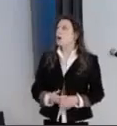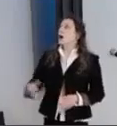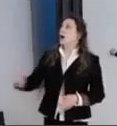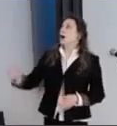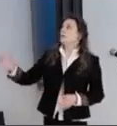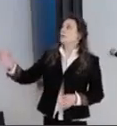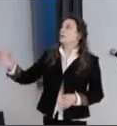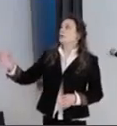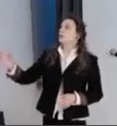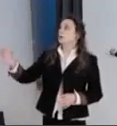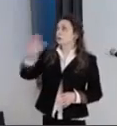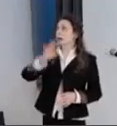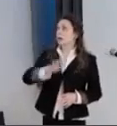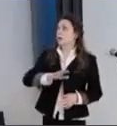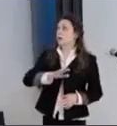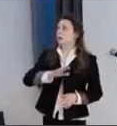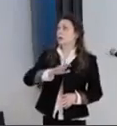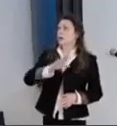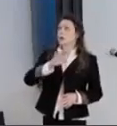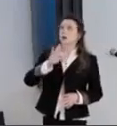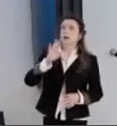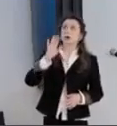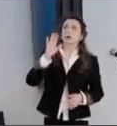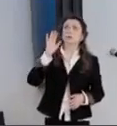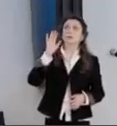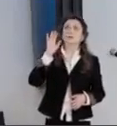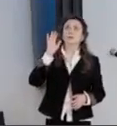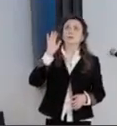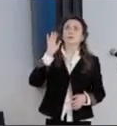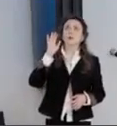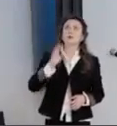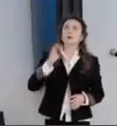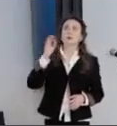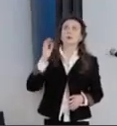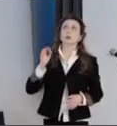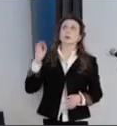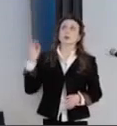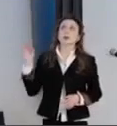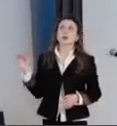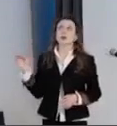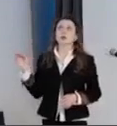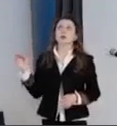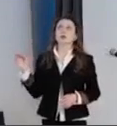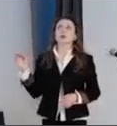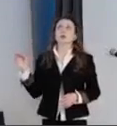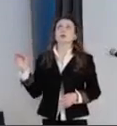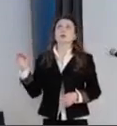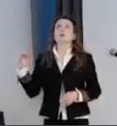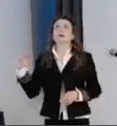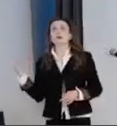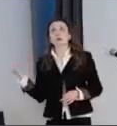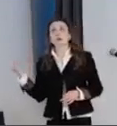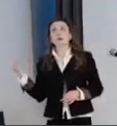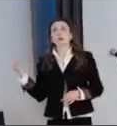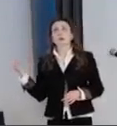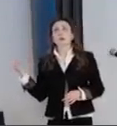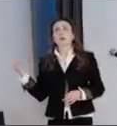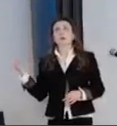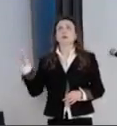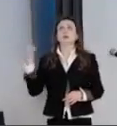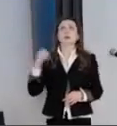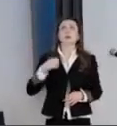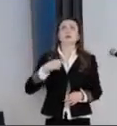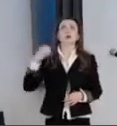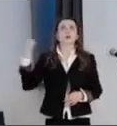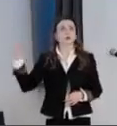experience. But if you care about the idea of proper aesthetic appreciation of nature